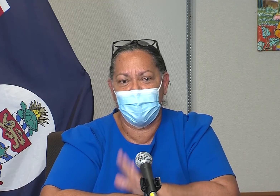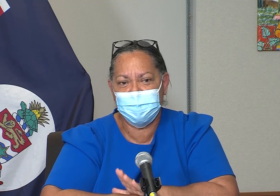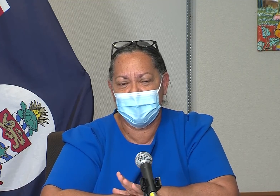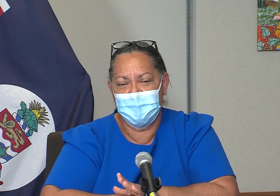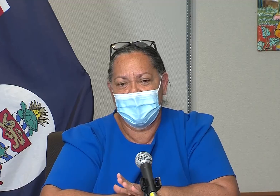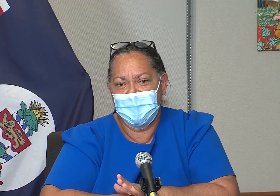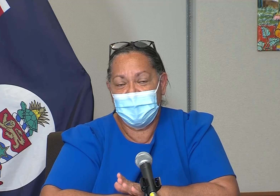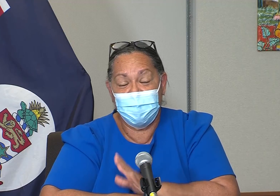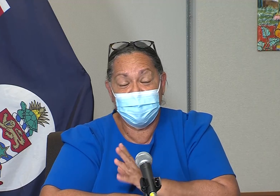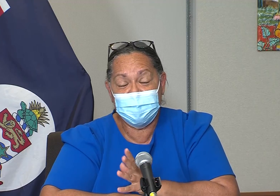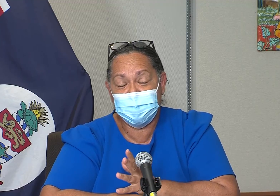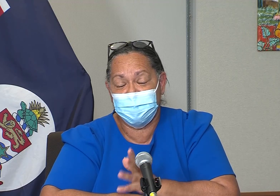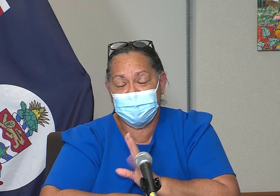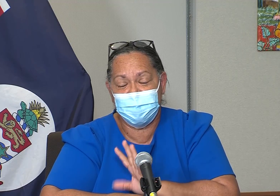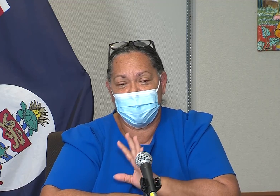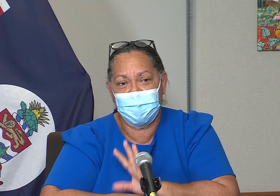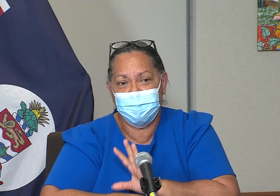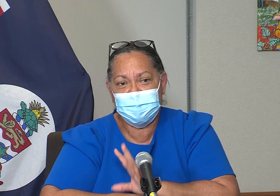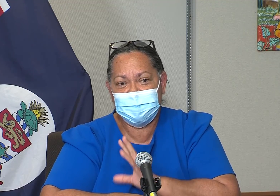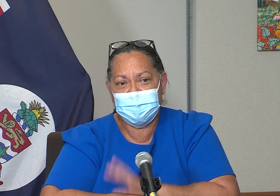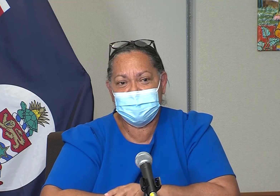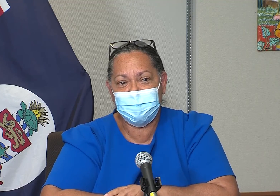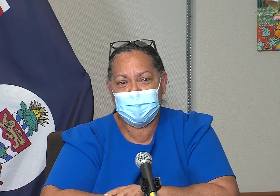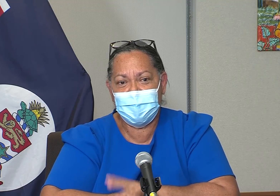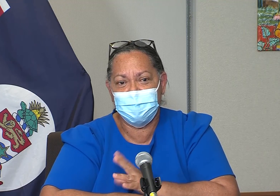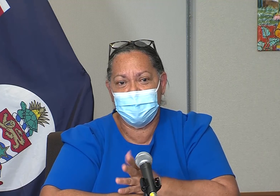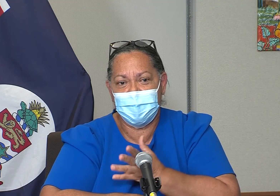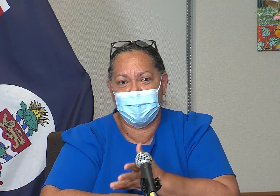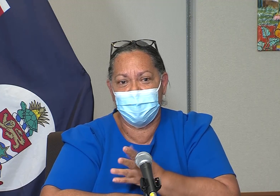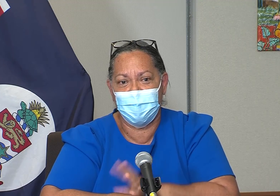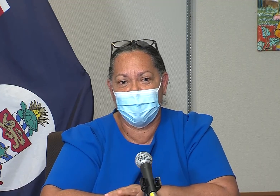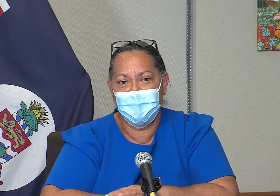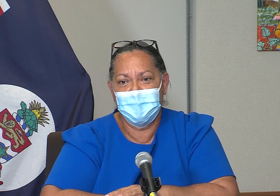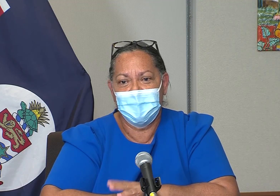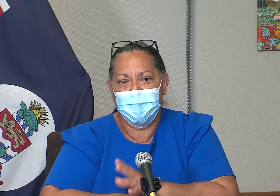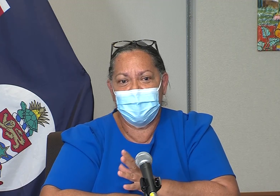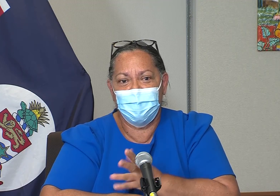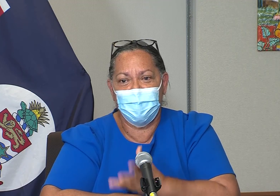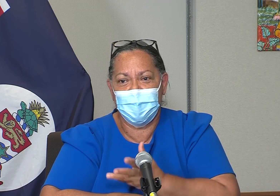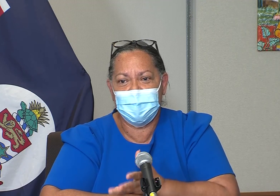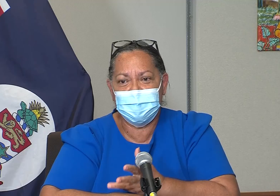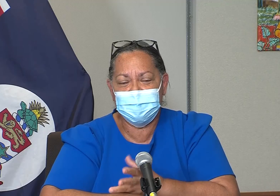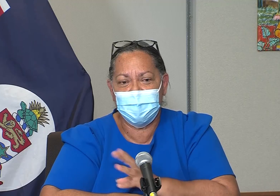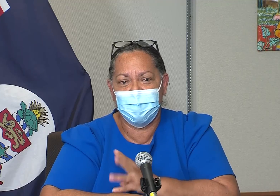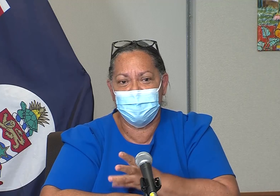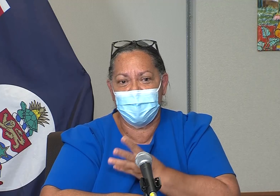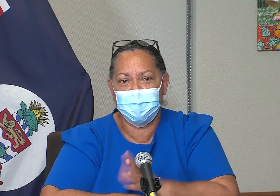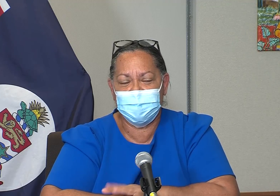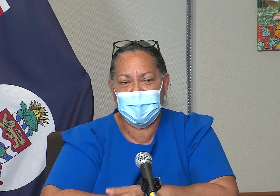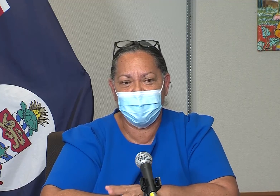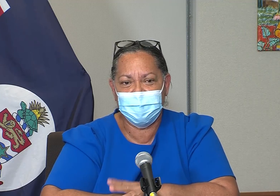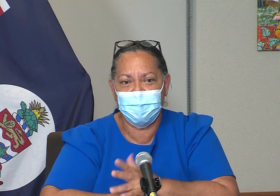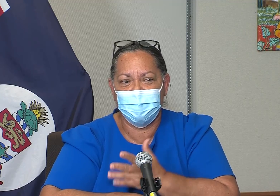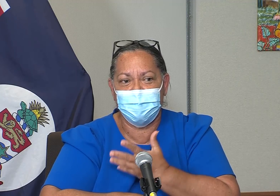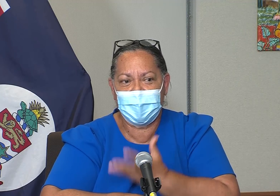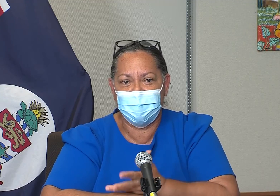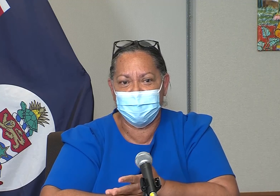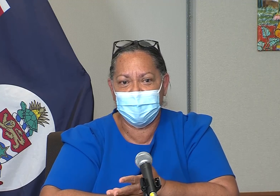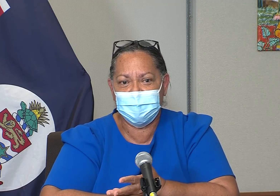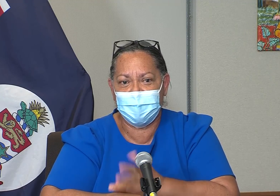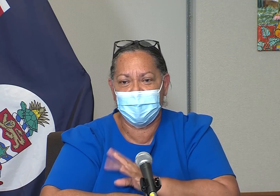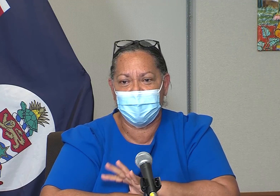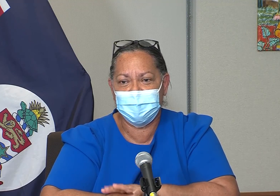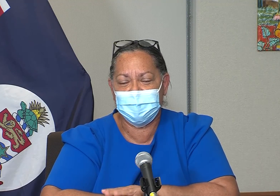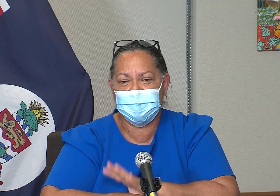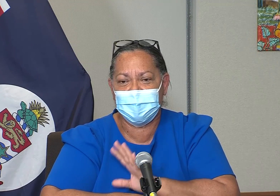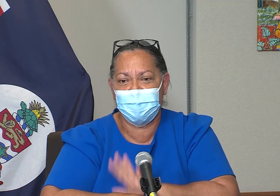my course, even as Christopher Columbus did. Sometimes we may not know the new worlds and the new frontiers and the new